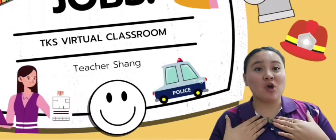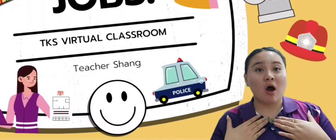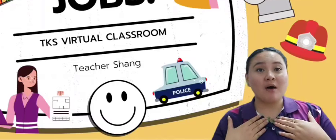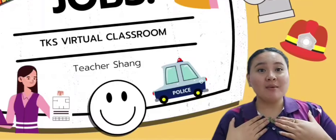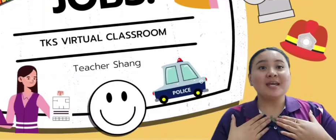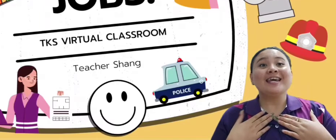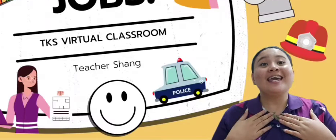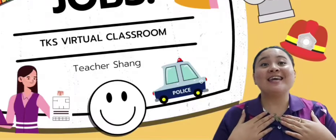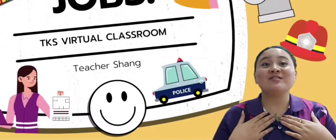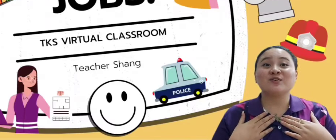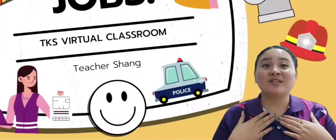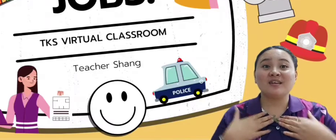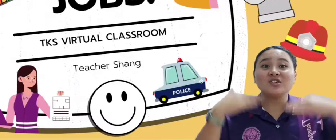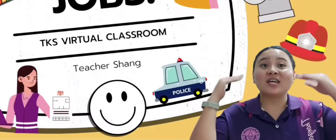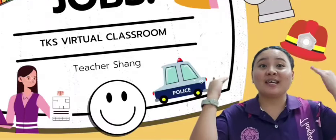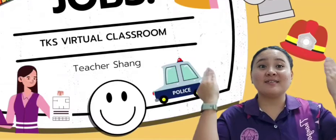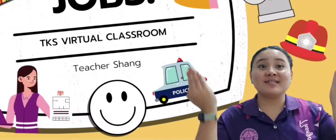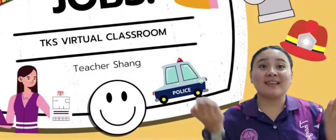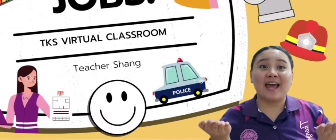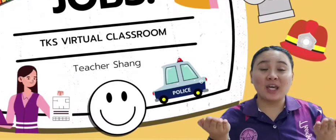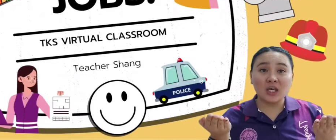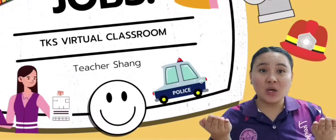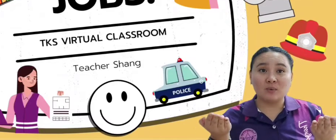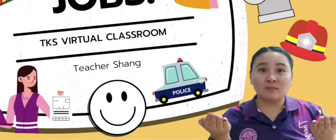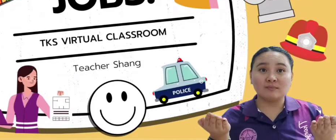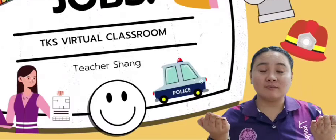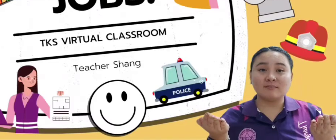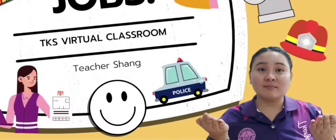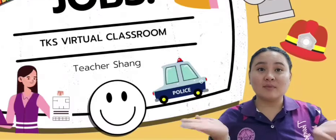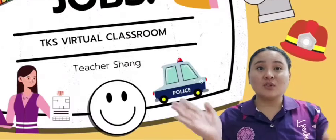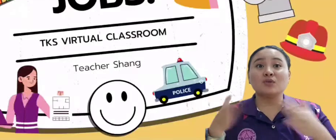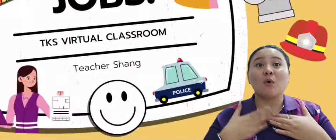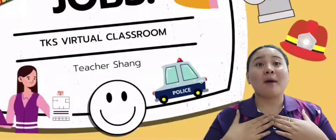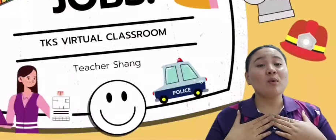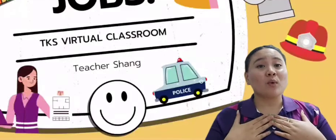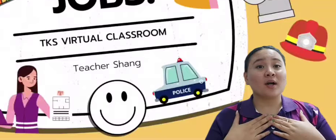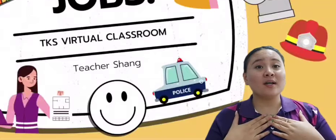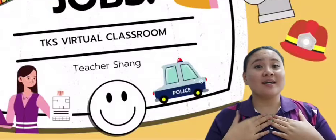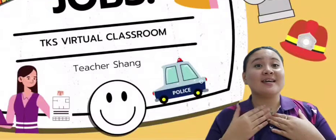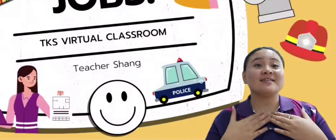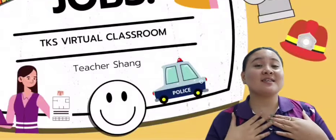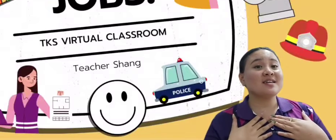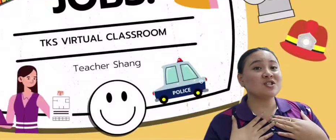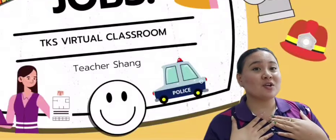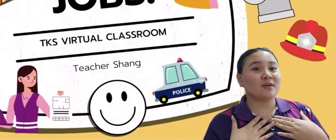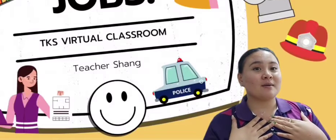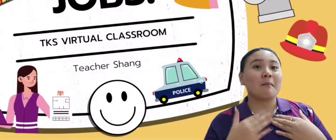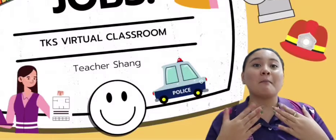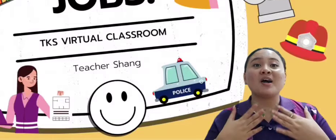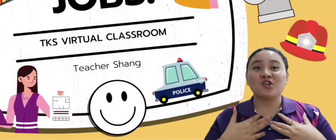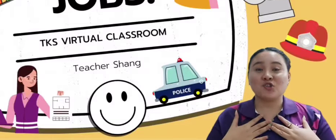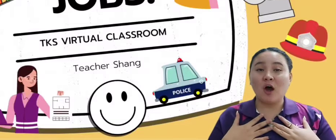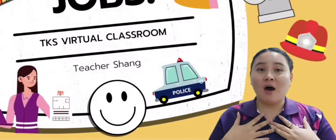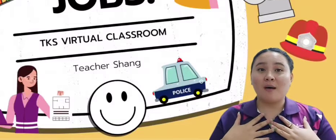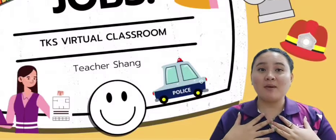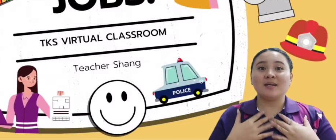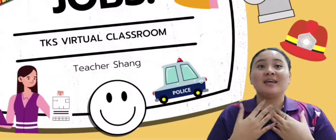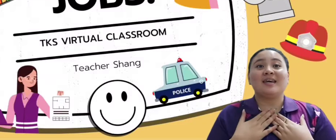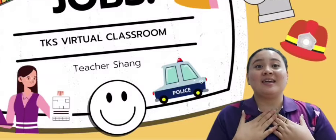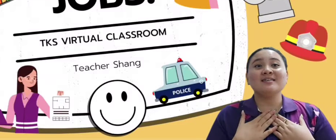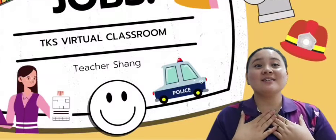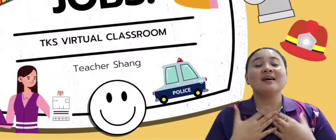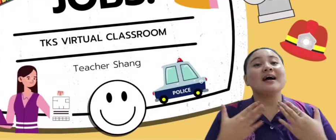My job is to teach kids like you. So my work is a teacher. My